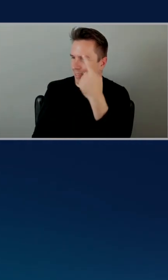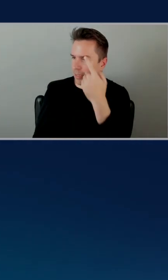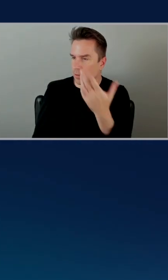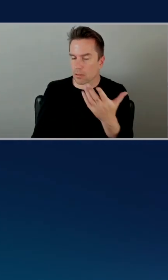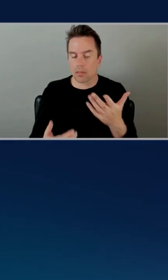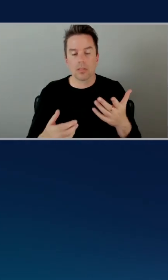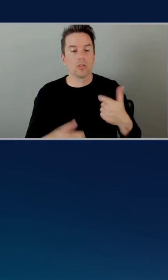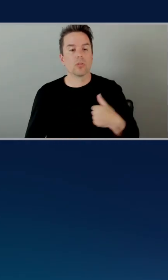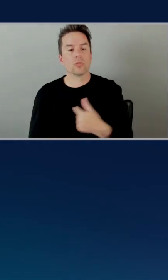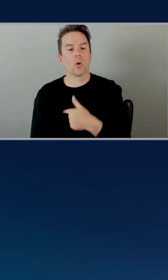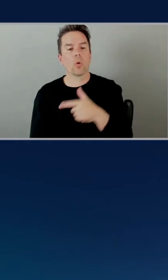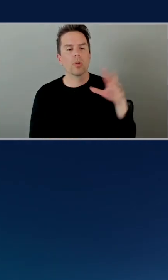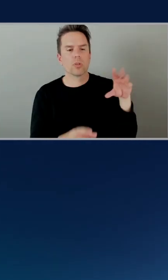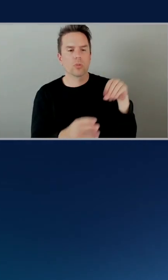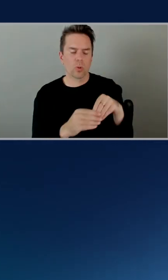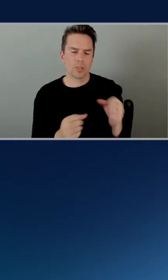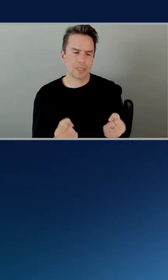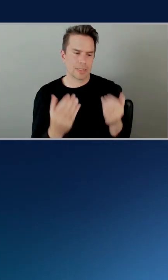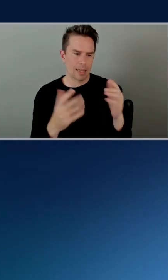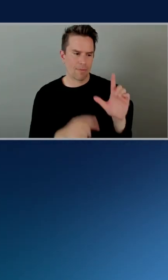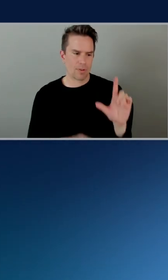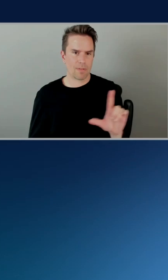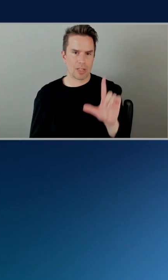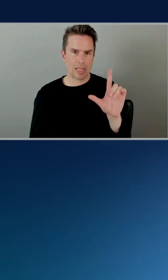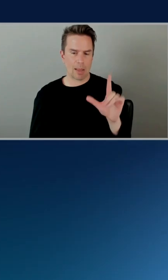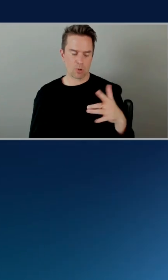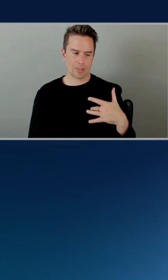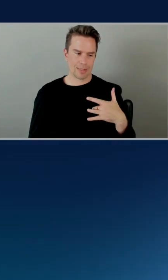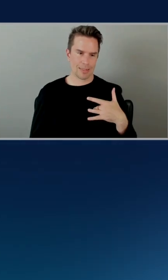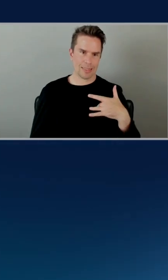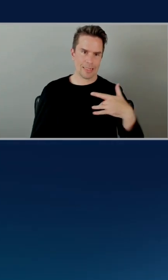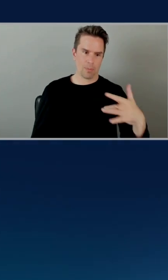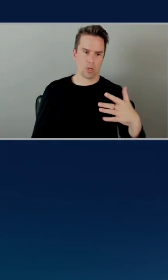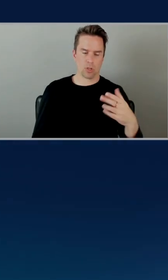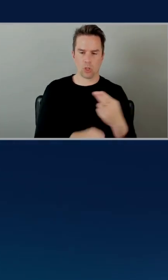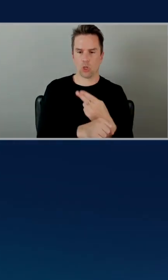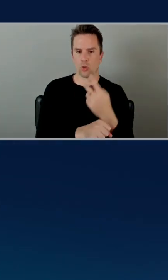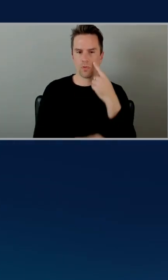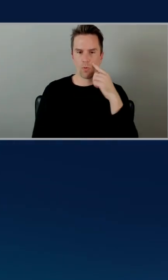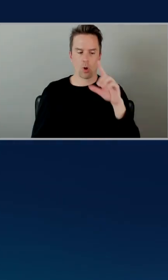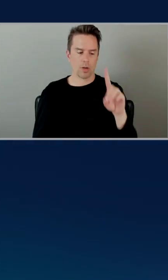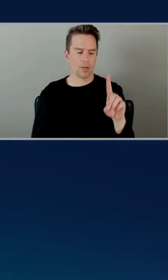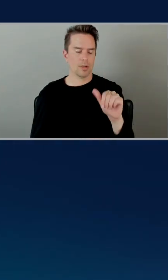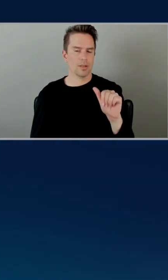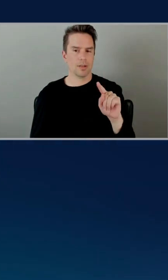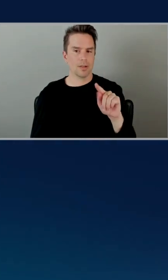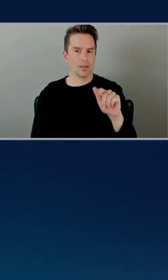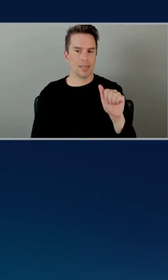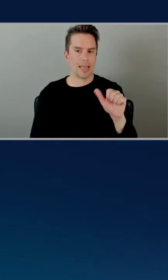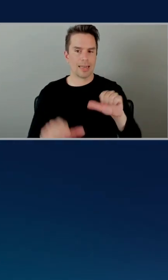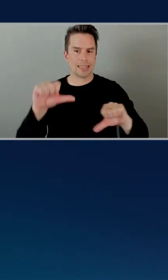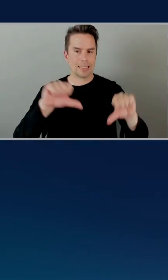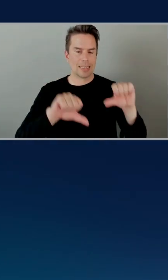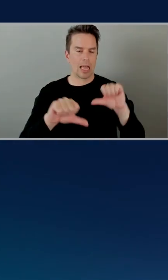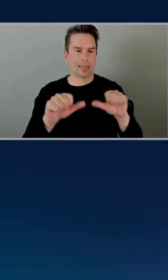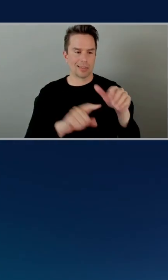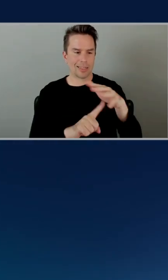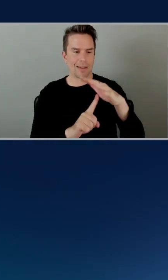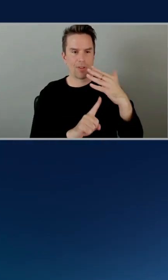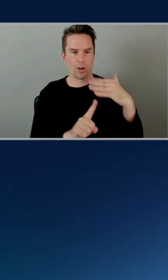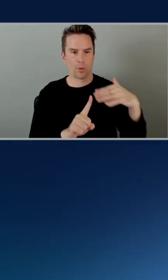libraries that would be typical in a data science environment, and you'll see me make use of those here in the